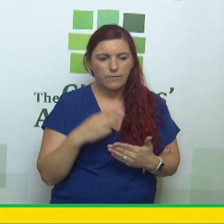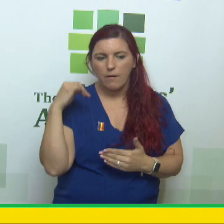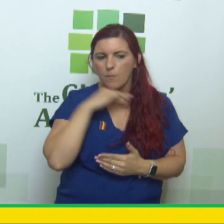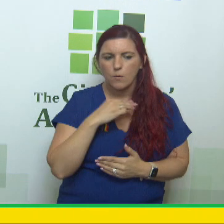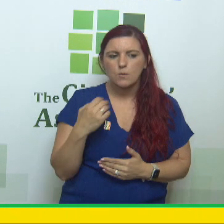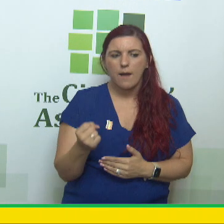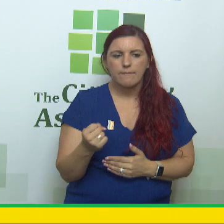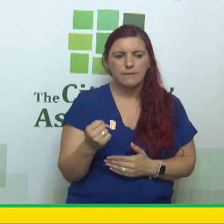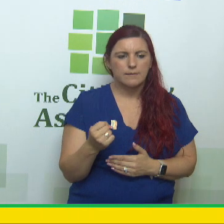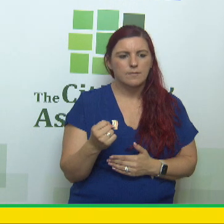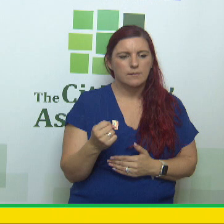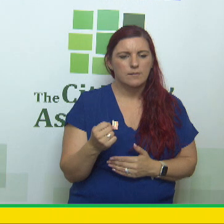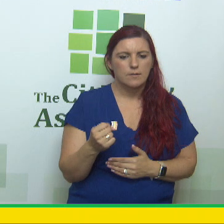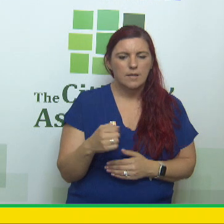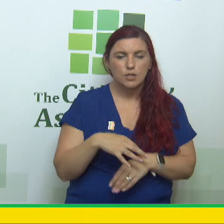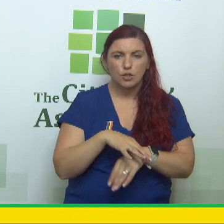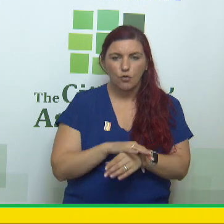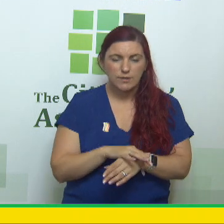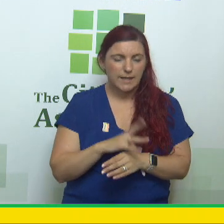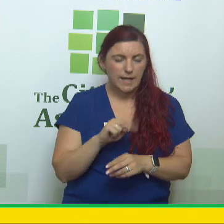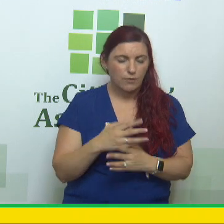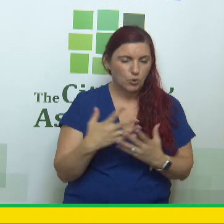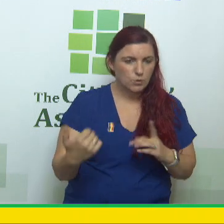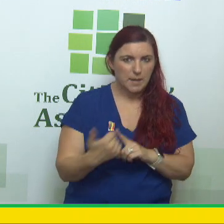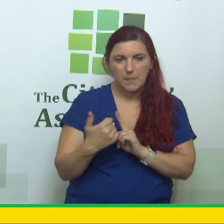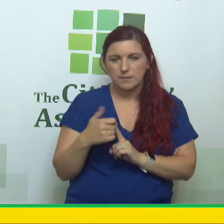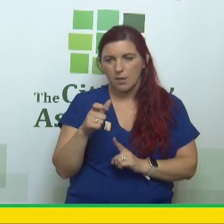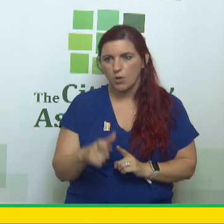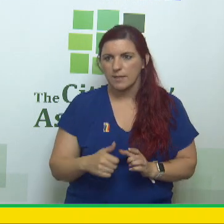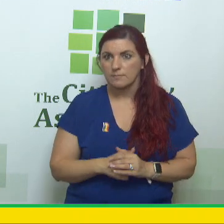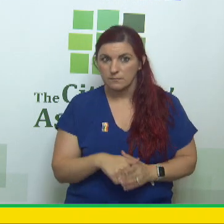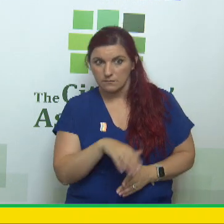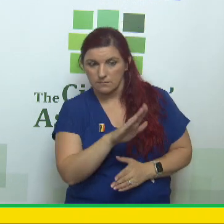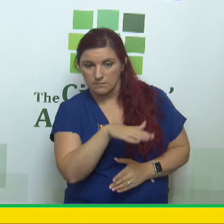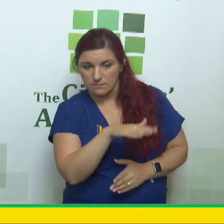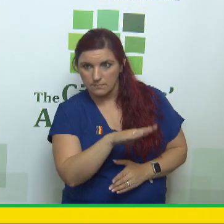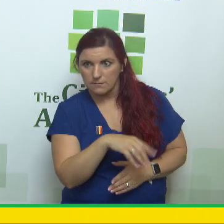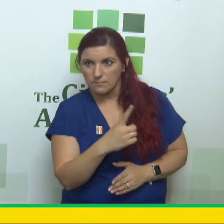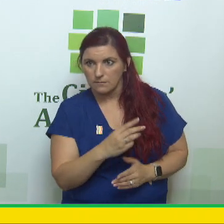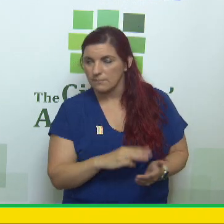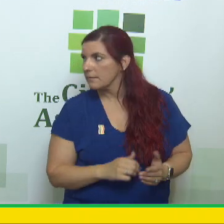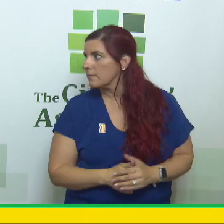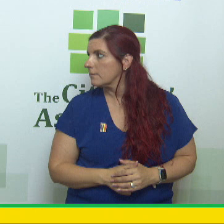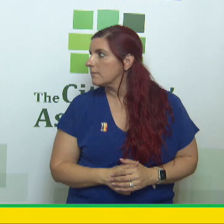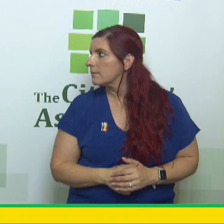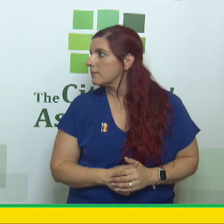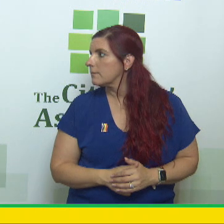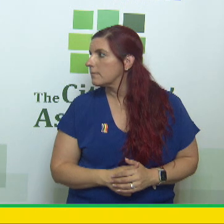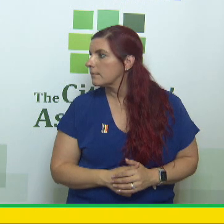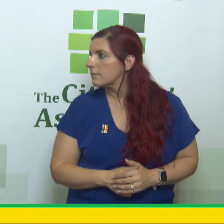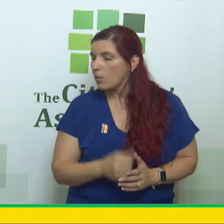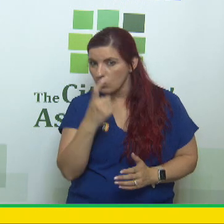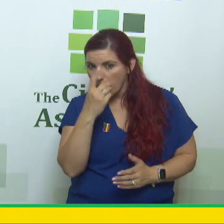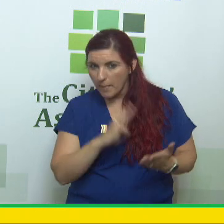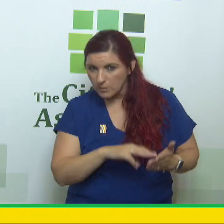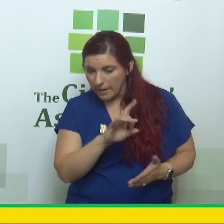needs. Insecurity has a huge impact on any person. Just a minute or so, Catherine, if you can, please. Pardon? Just another minute or so,